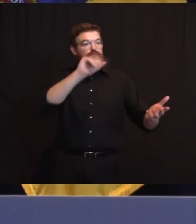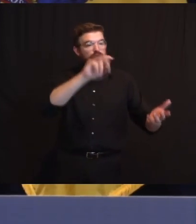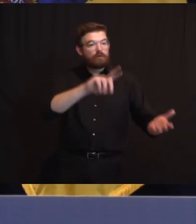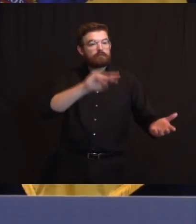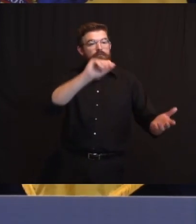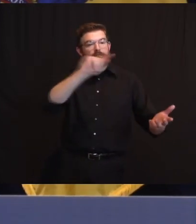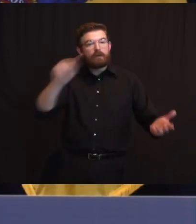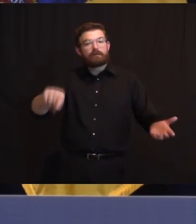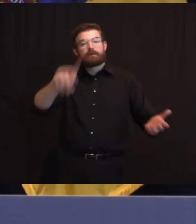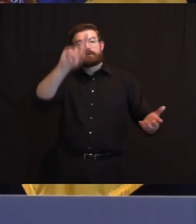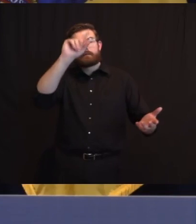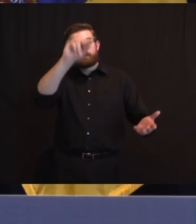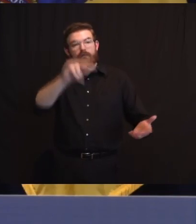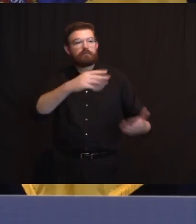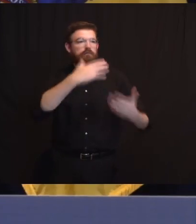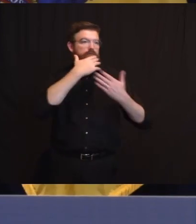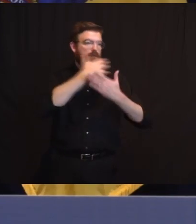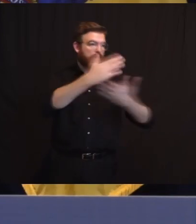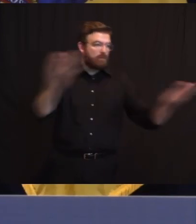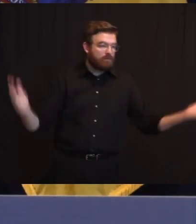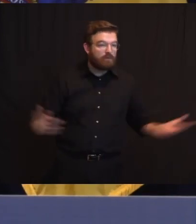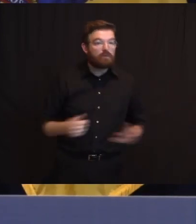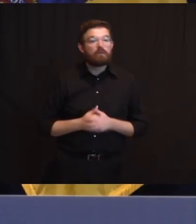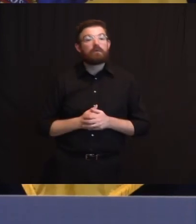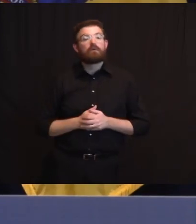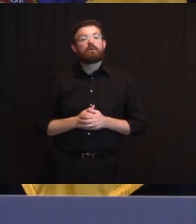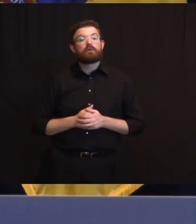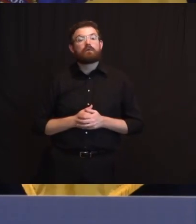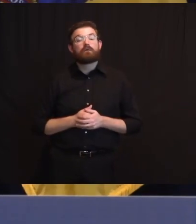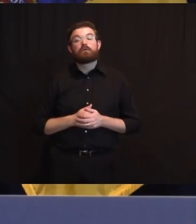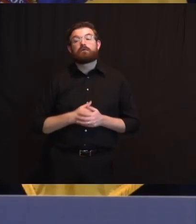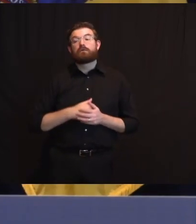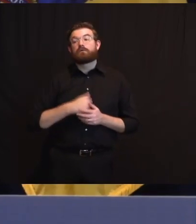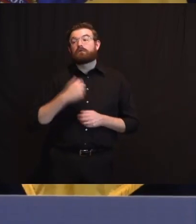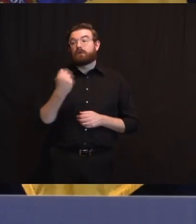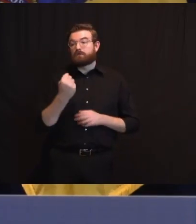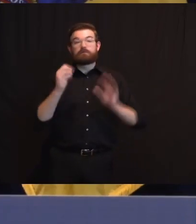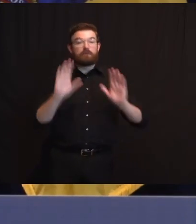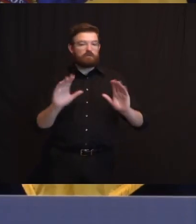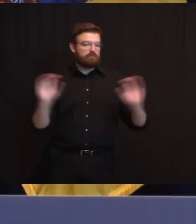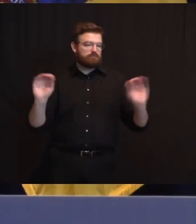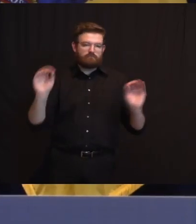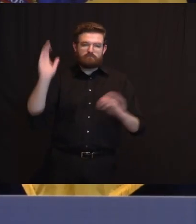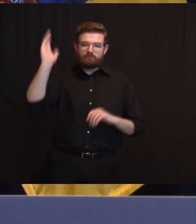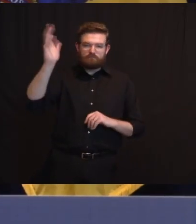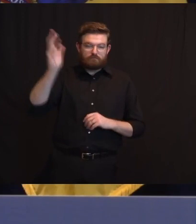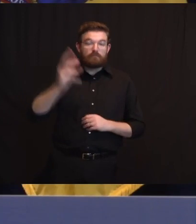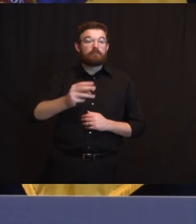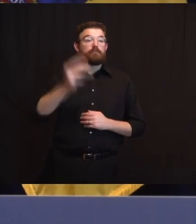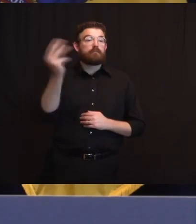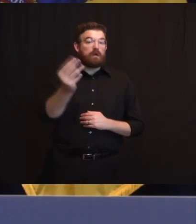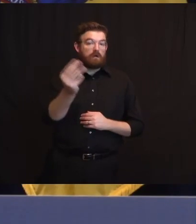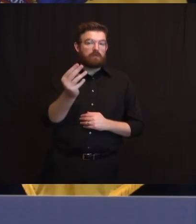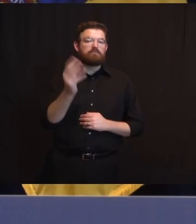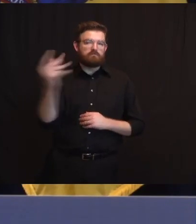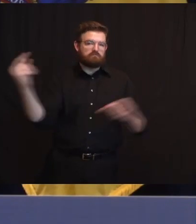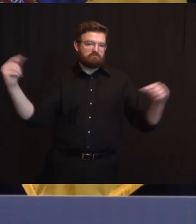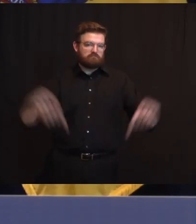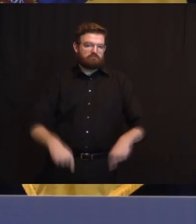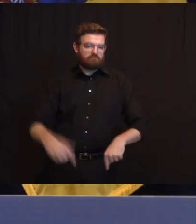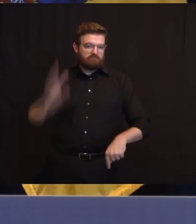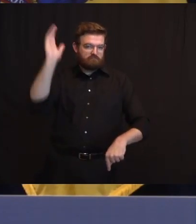you virtually Saturday and Sunday. We'll be with you, unless you hear otherwise, at 1 o'clock on Monday. And